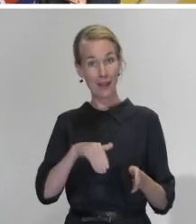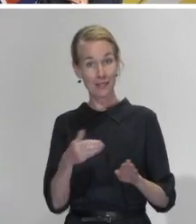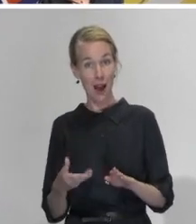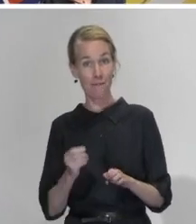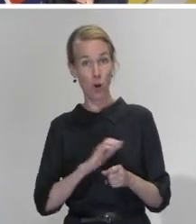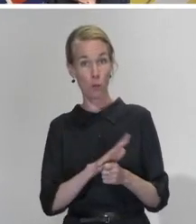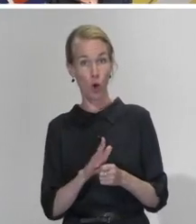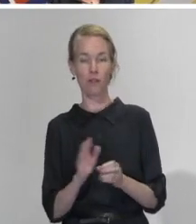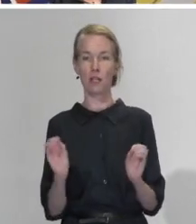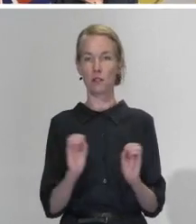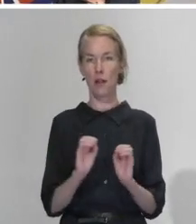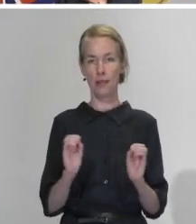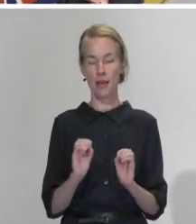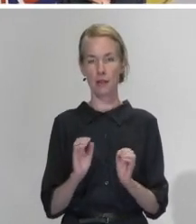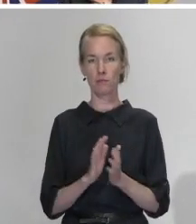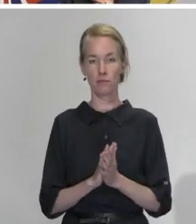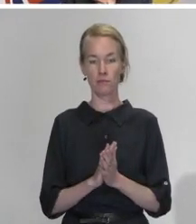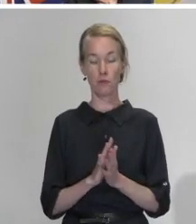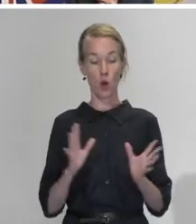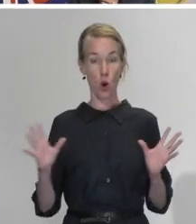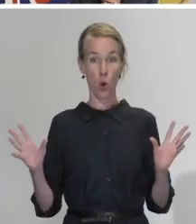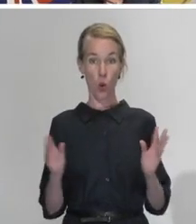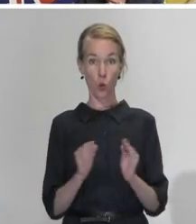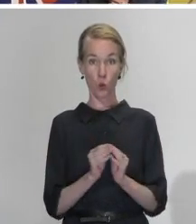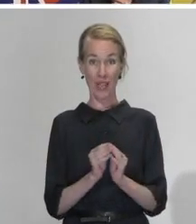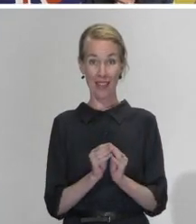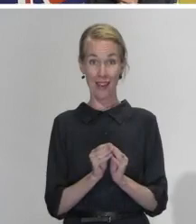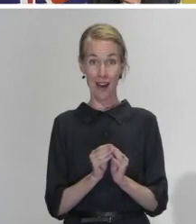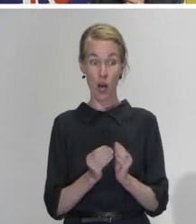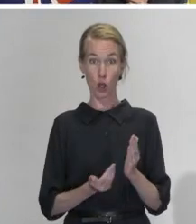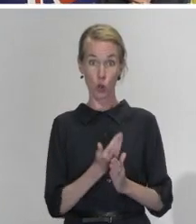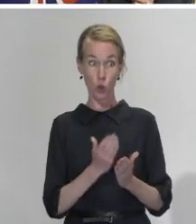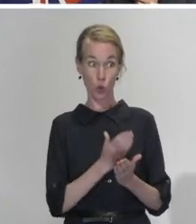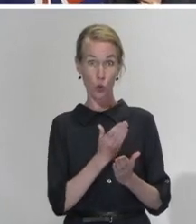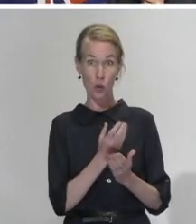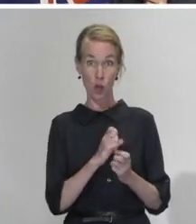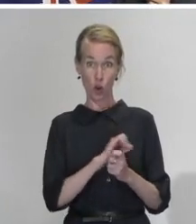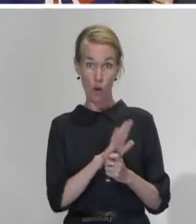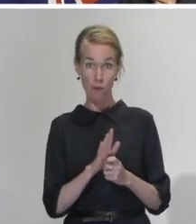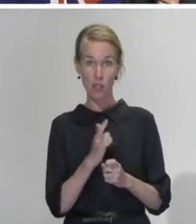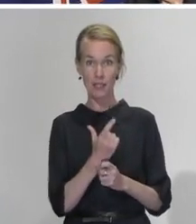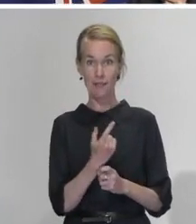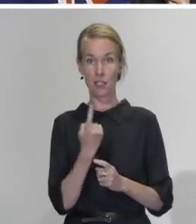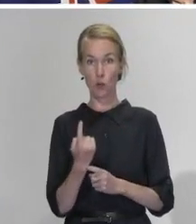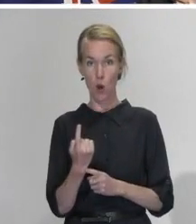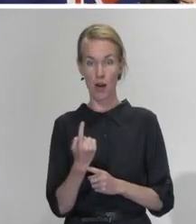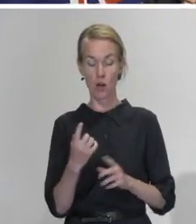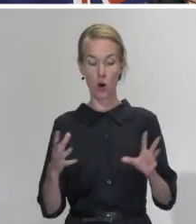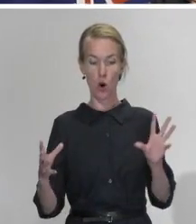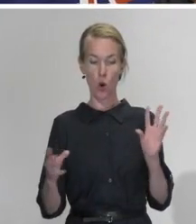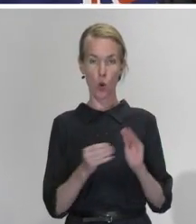the overall number of new cases is 71 and the new total in New Zealand is 868